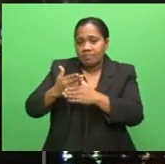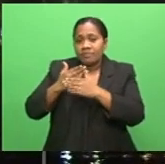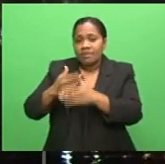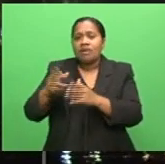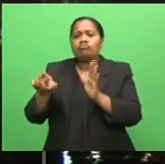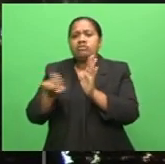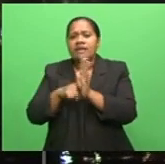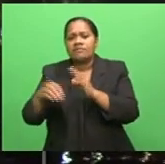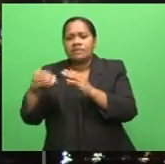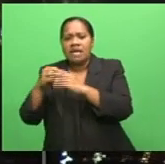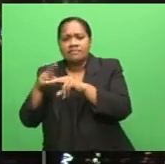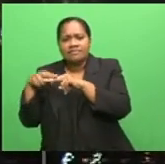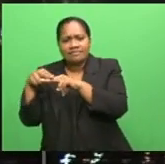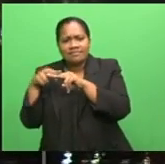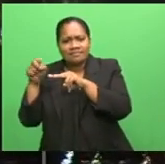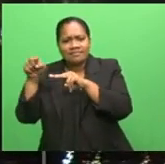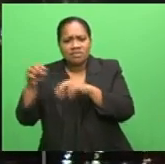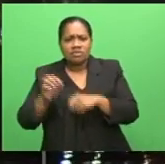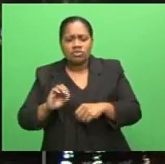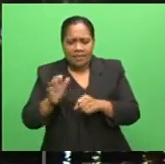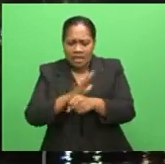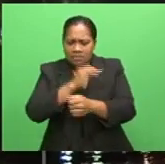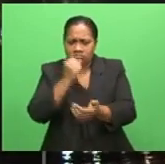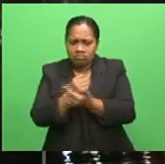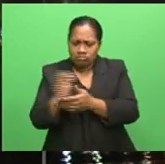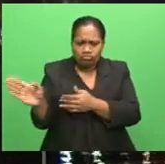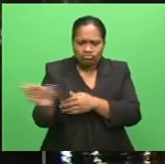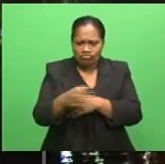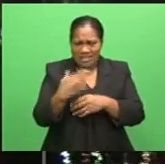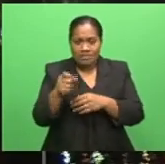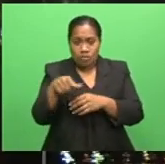ensure everyone's plea is taken into account as many